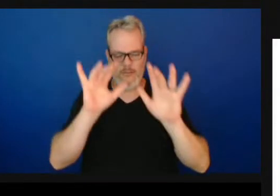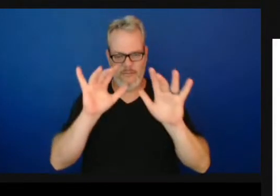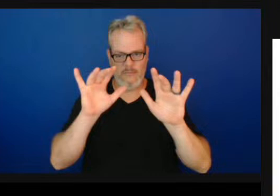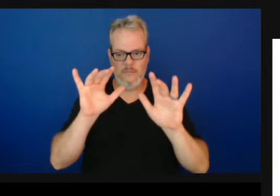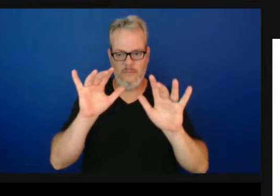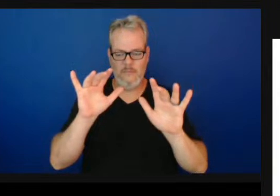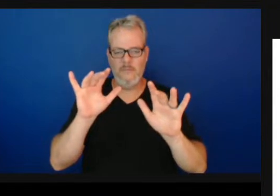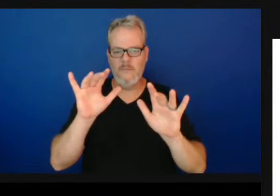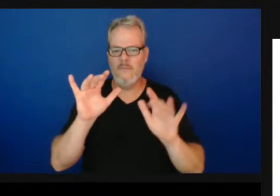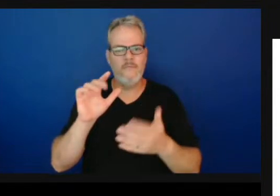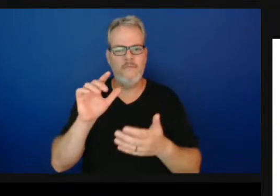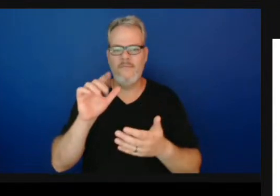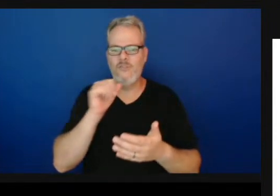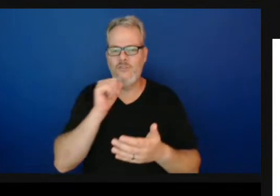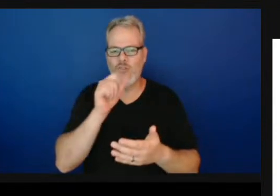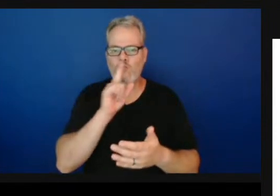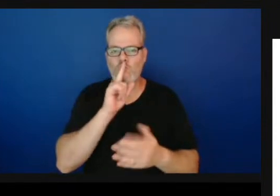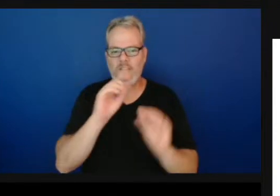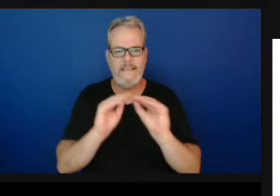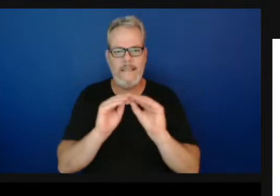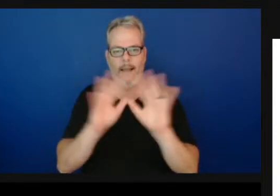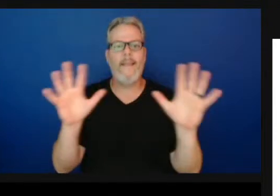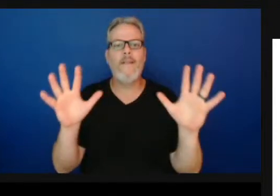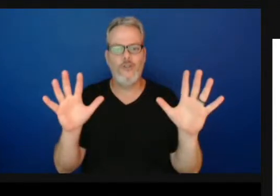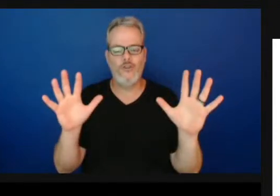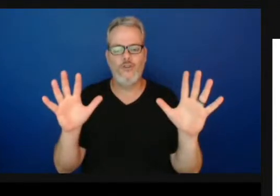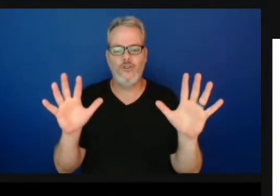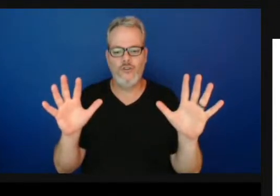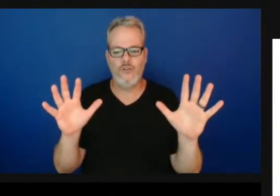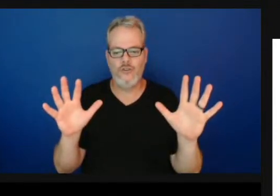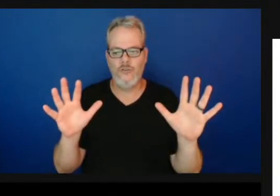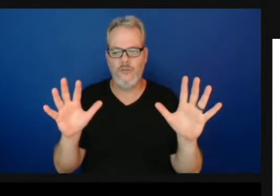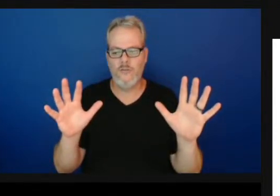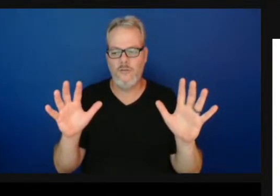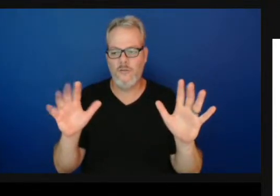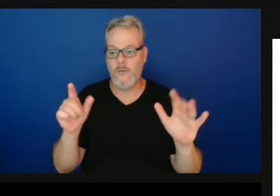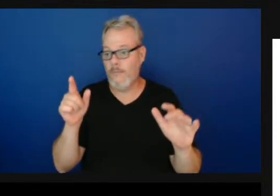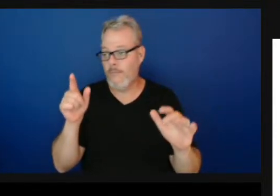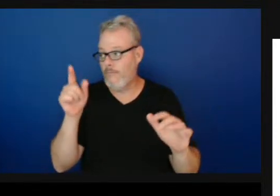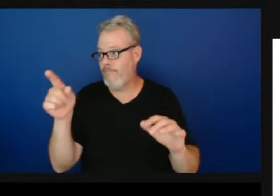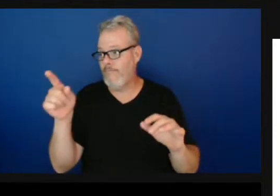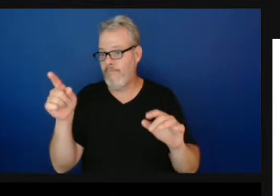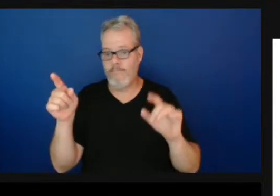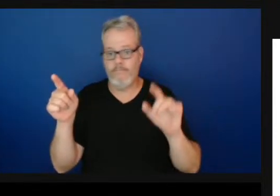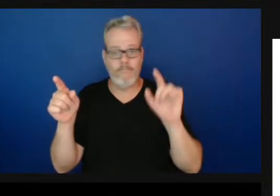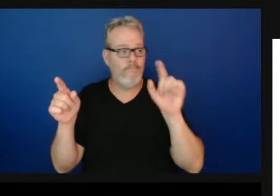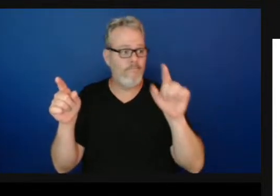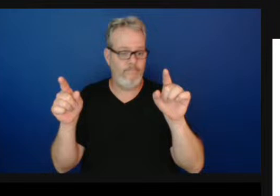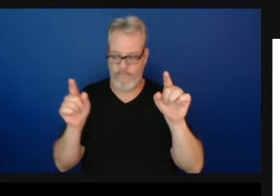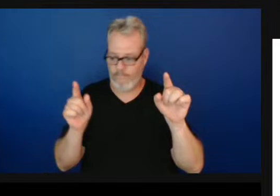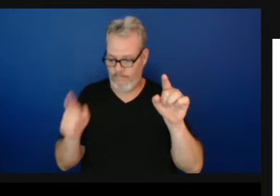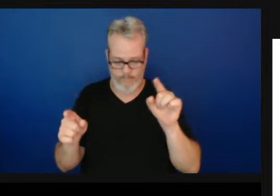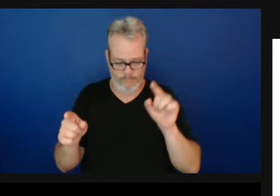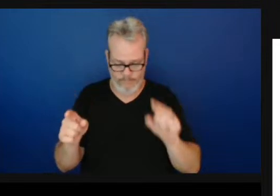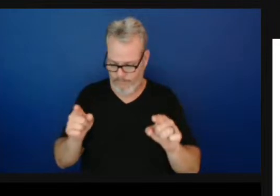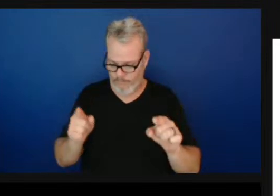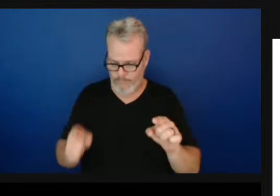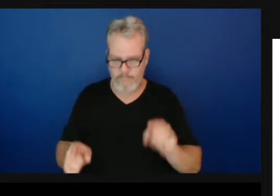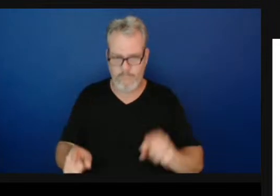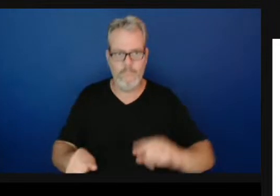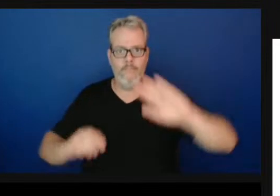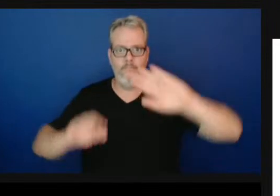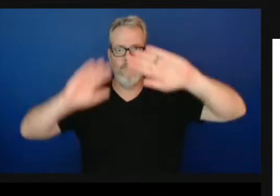likely to say that this is a clear signal right than over here. But when you combine it with this, and the fact that these are really side by side, then it makes